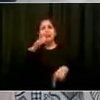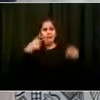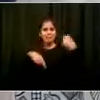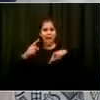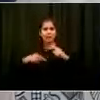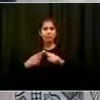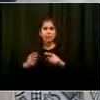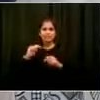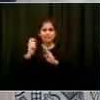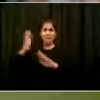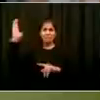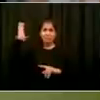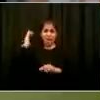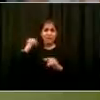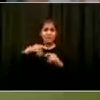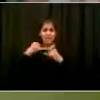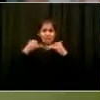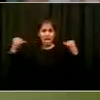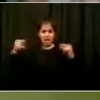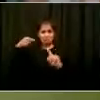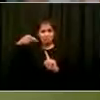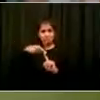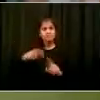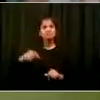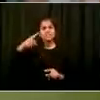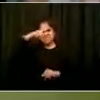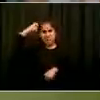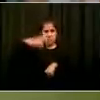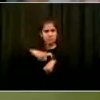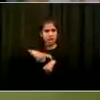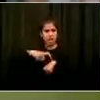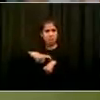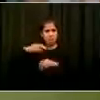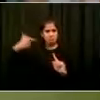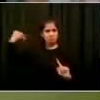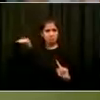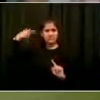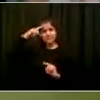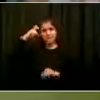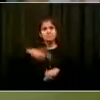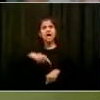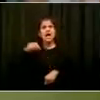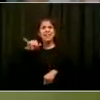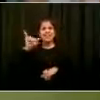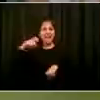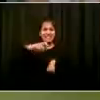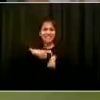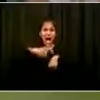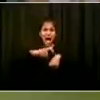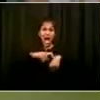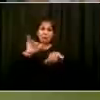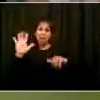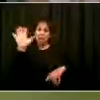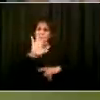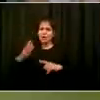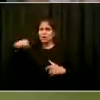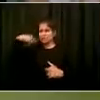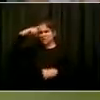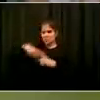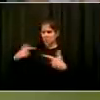use, as the mayor has said, we were very concerned about making sure that our school system was the safest